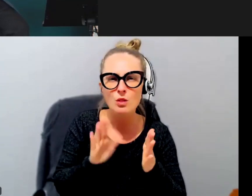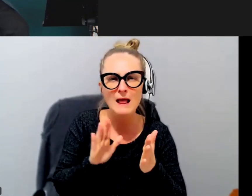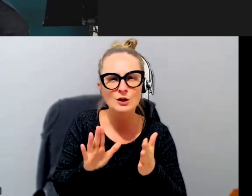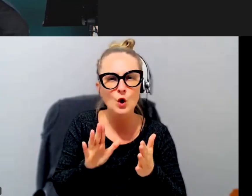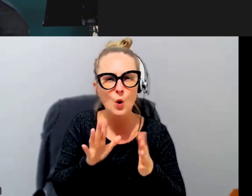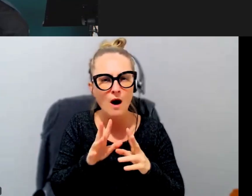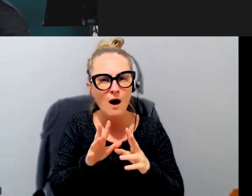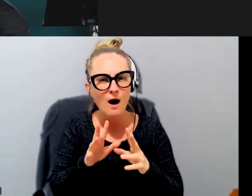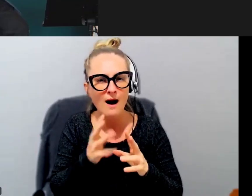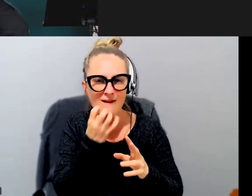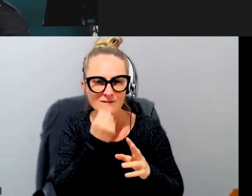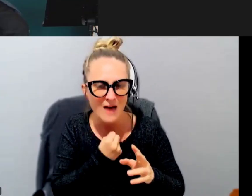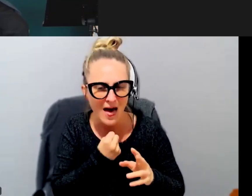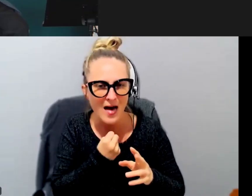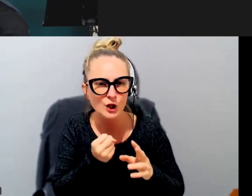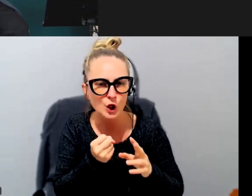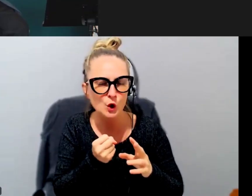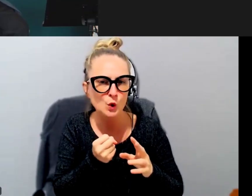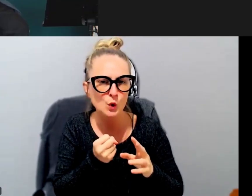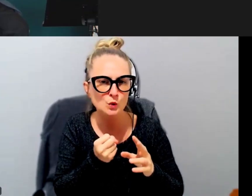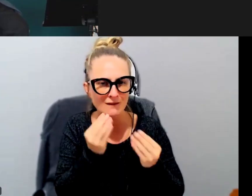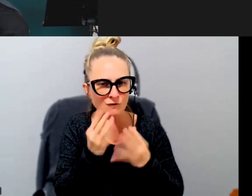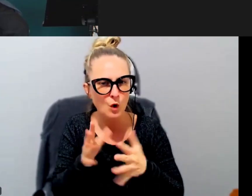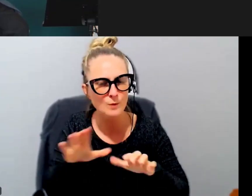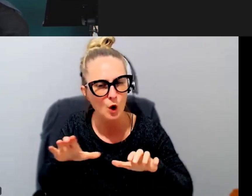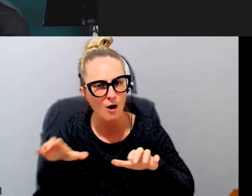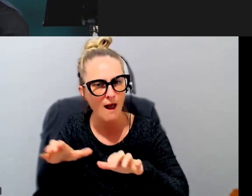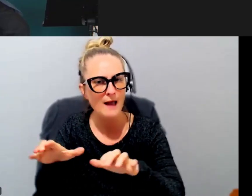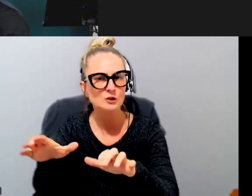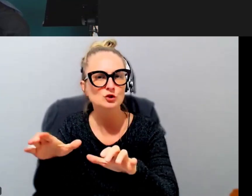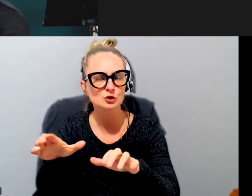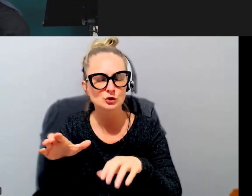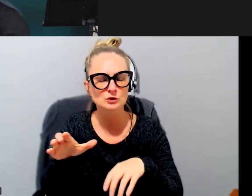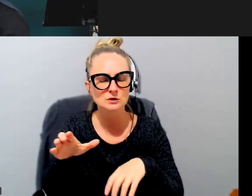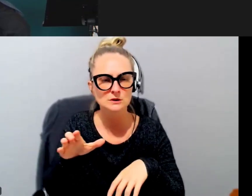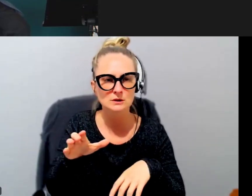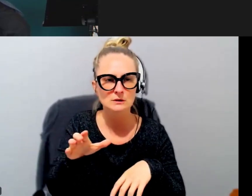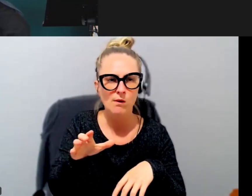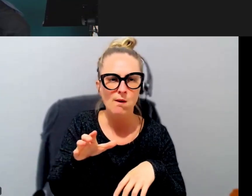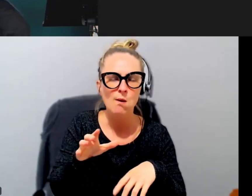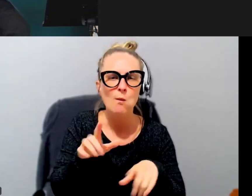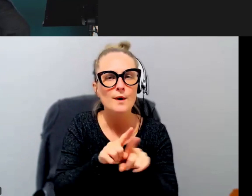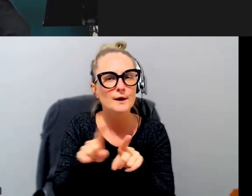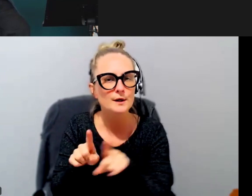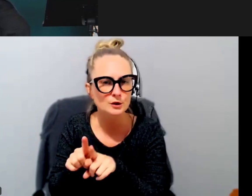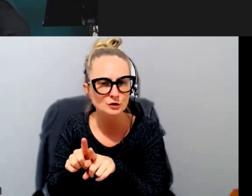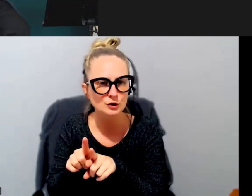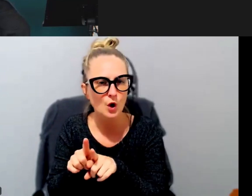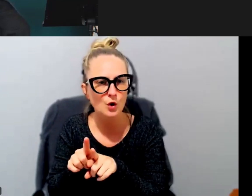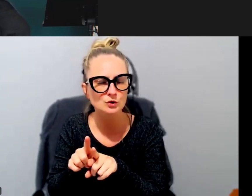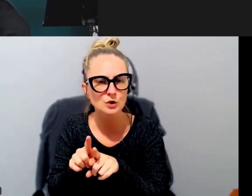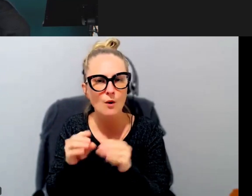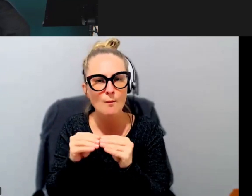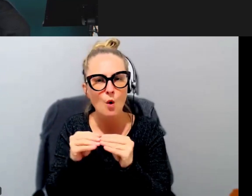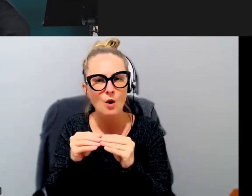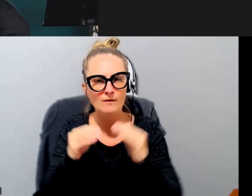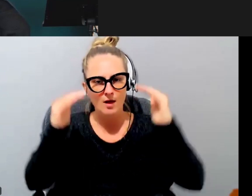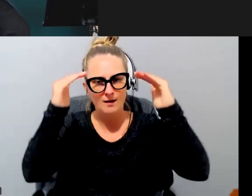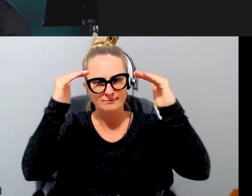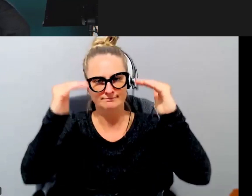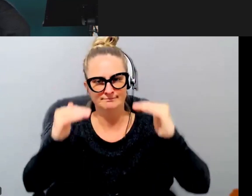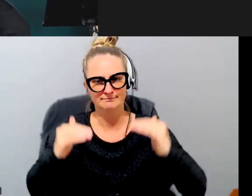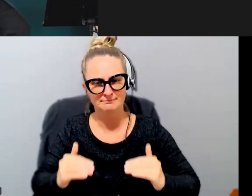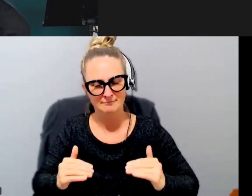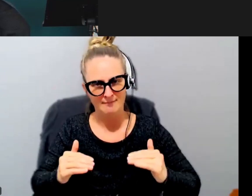your actions? So the social justice component is very important, but also the on the hierarchy of needs.